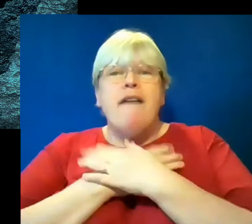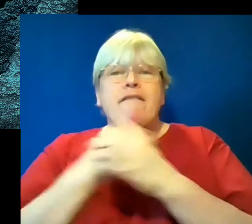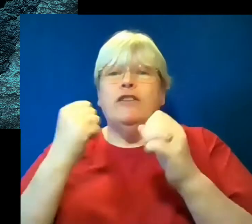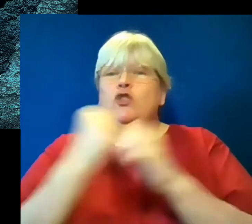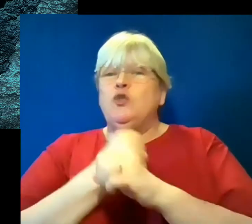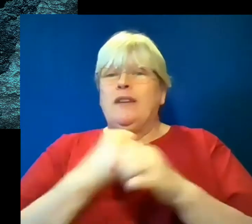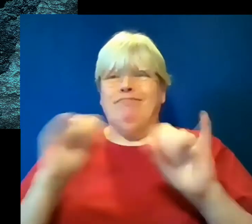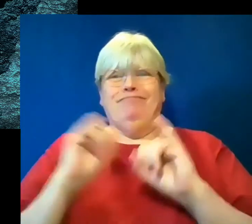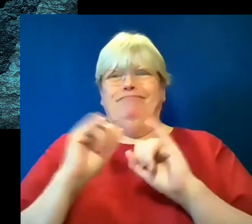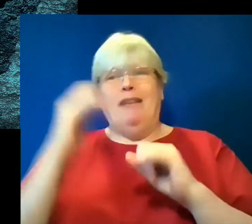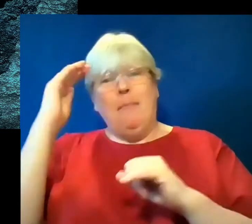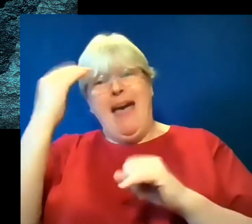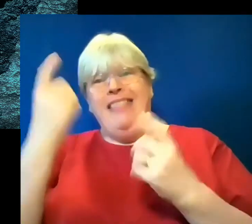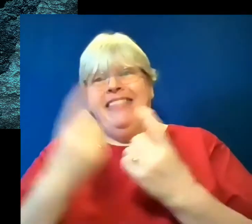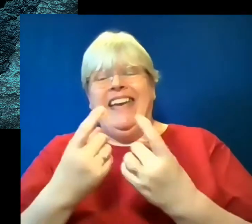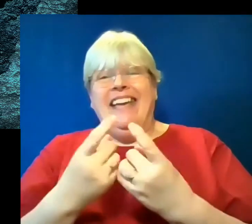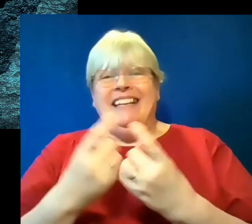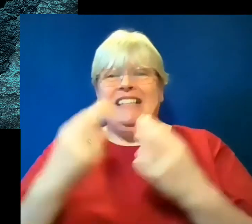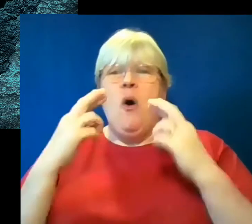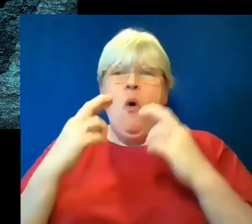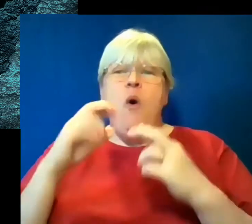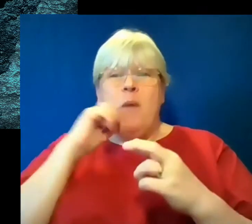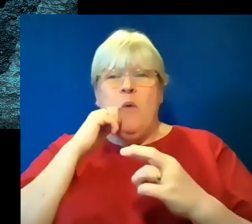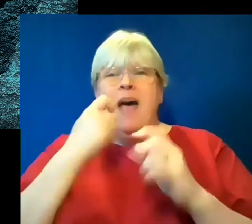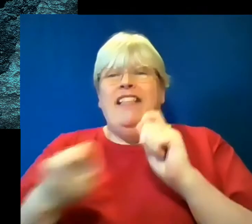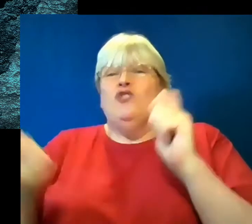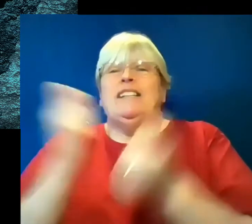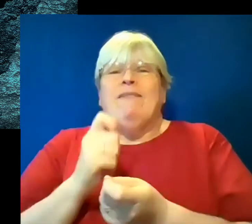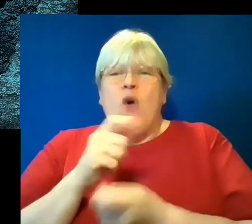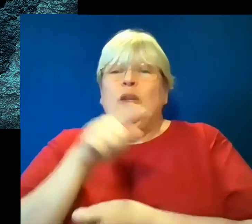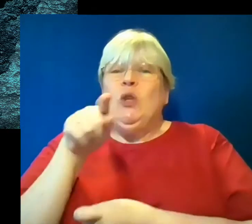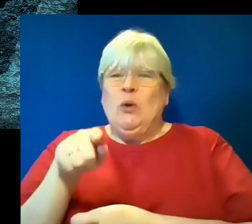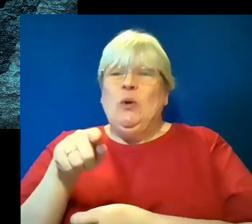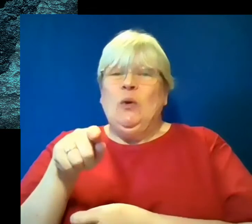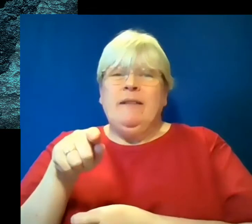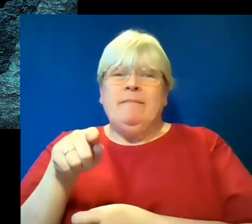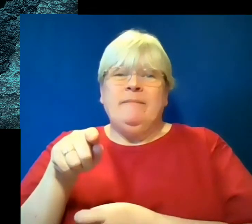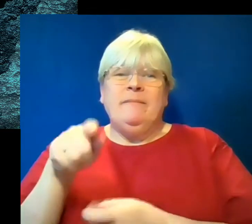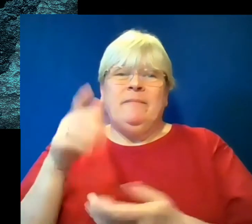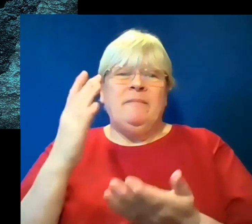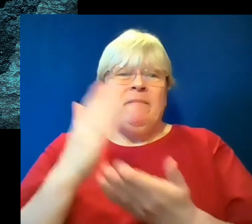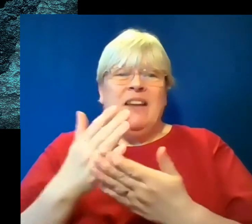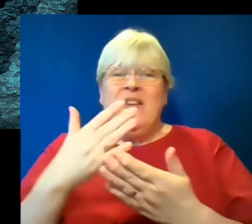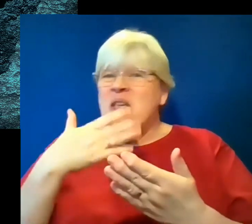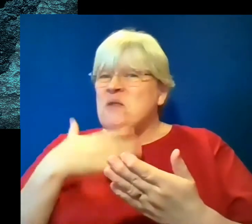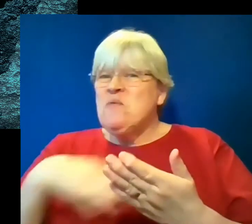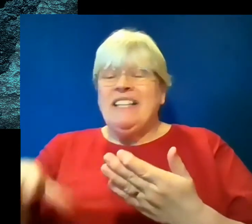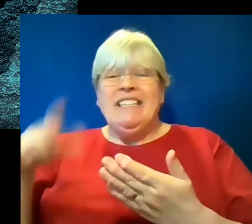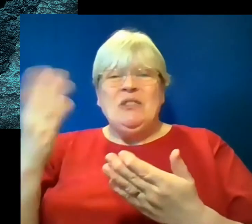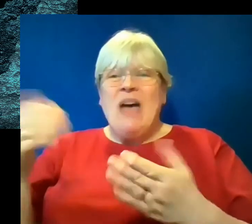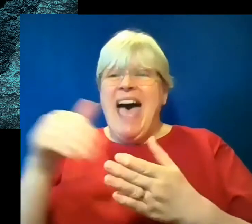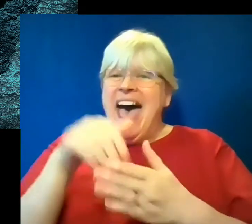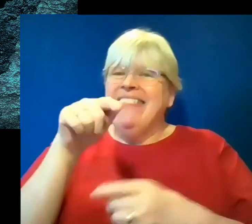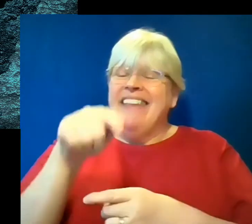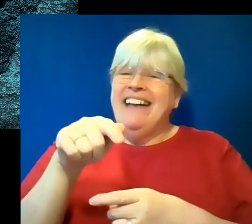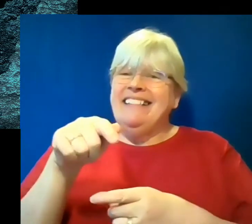reckless things in the hope that they will transform you. And so I just wanted to put that against the idea of people